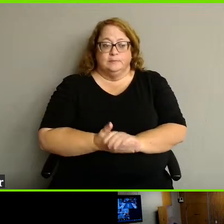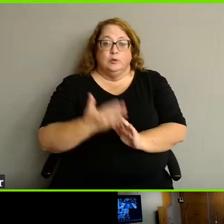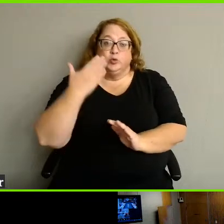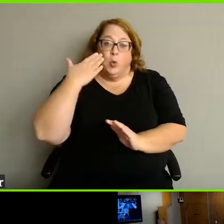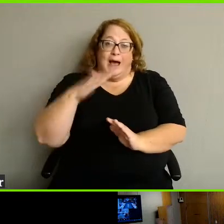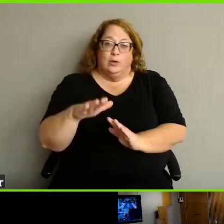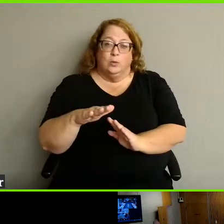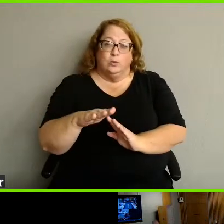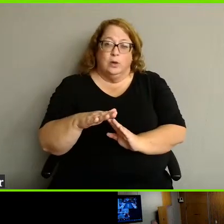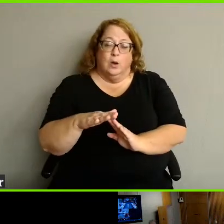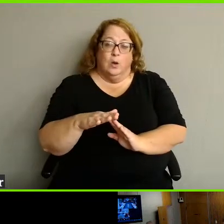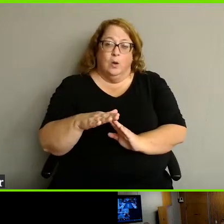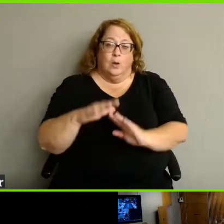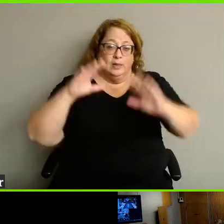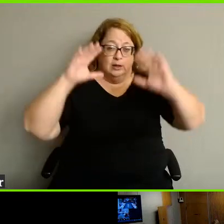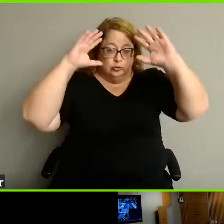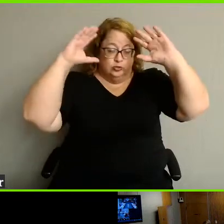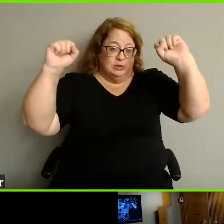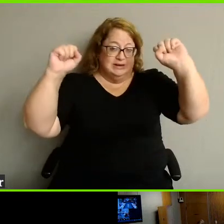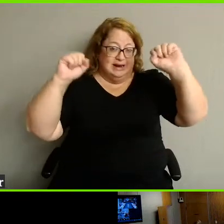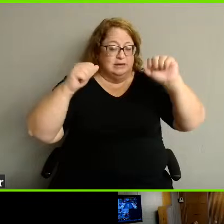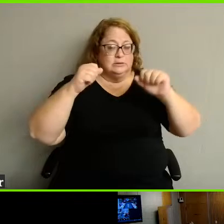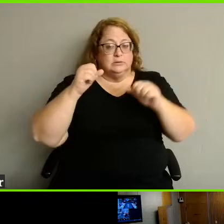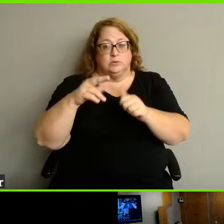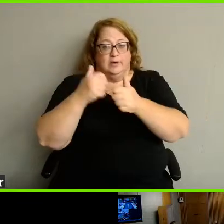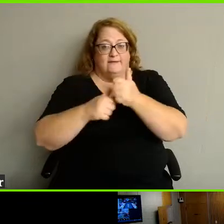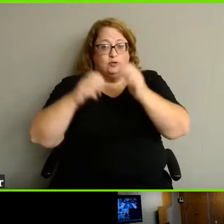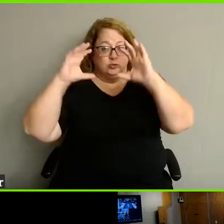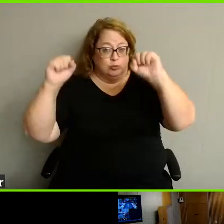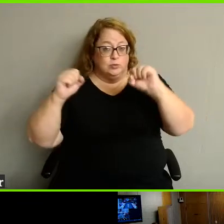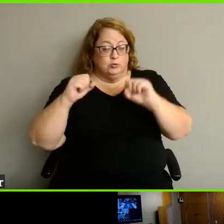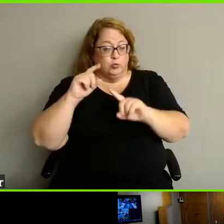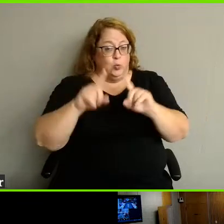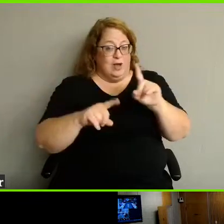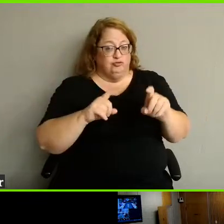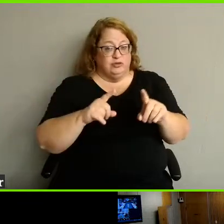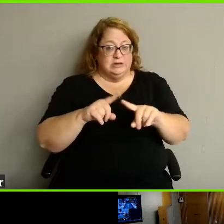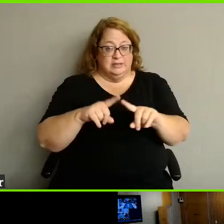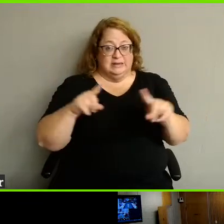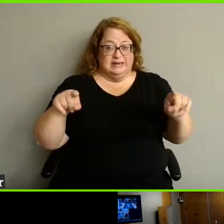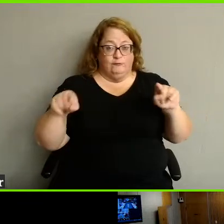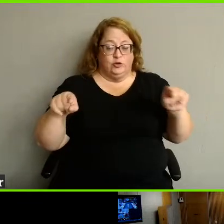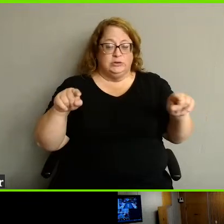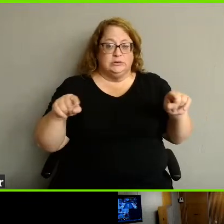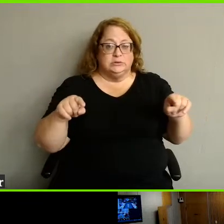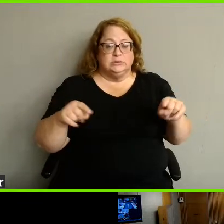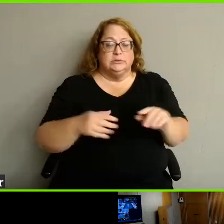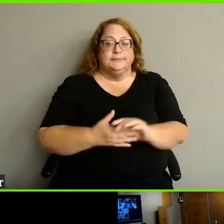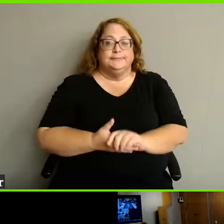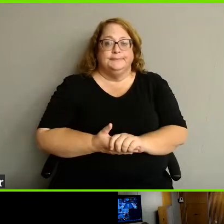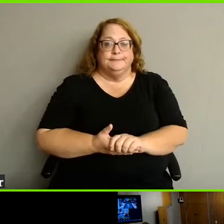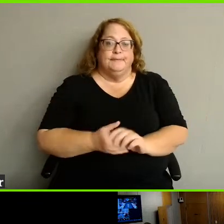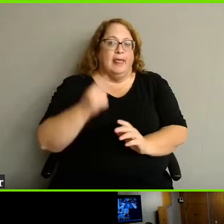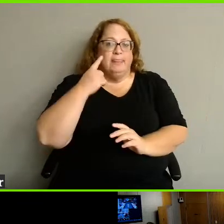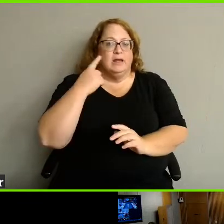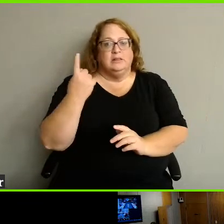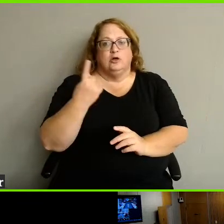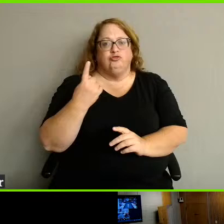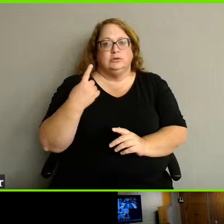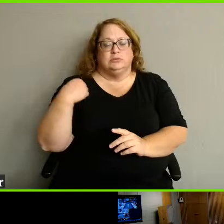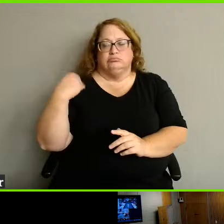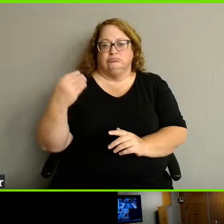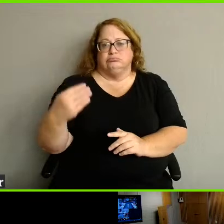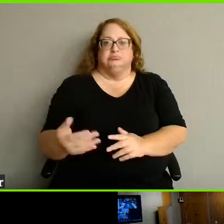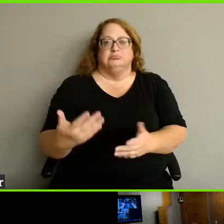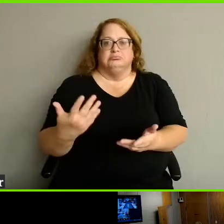know that superintendents, but every superintendent has questions. The difference between coalition and non-coalition, I think they sort of inherited